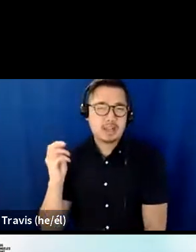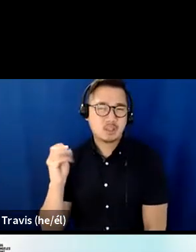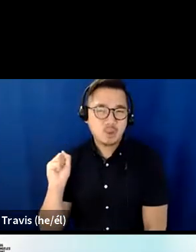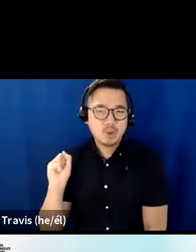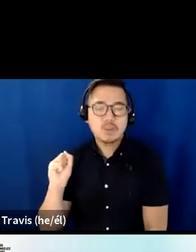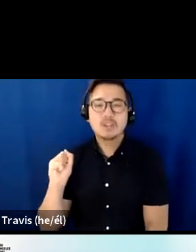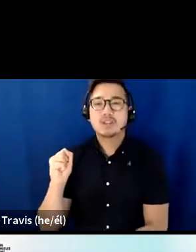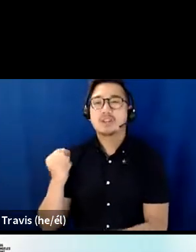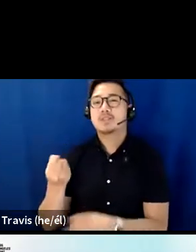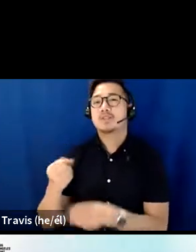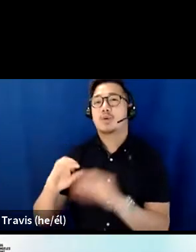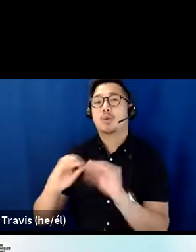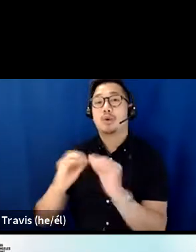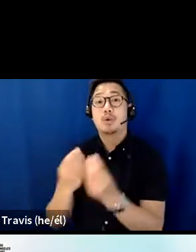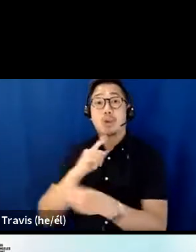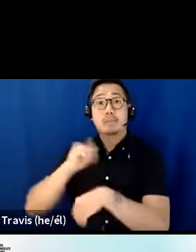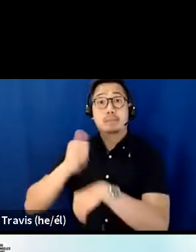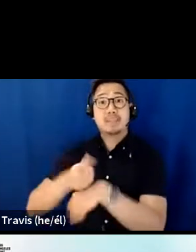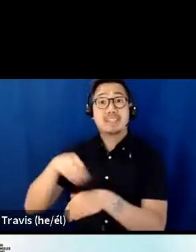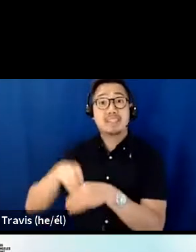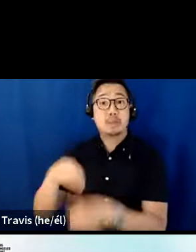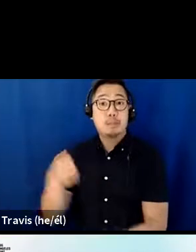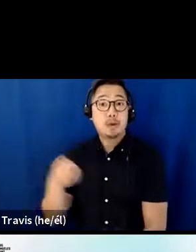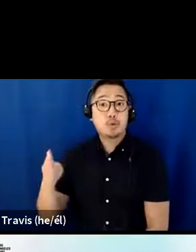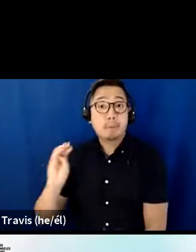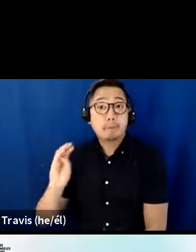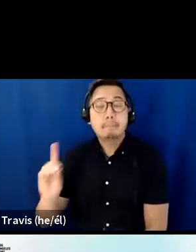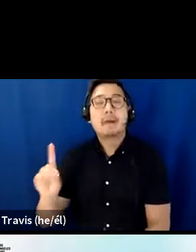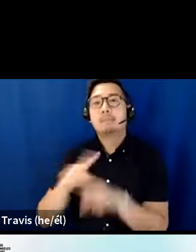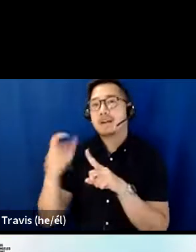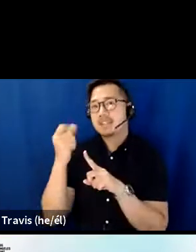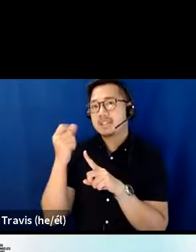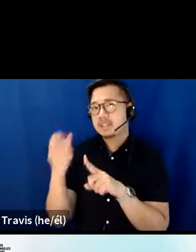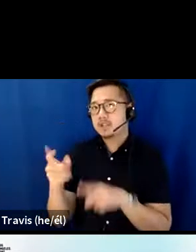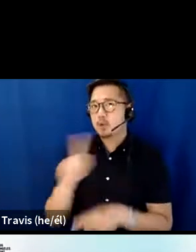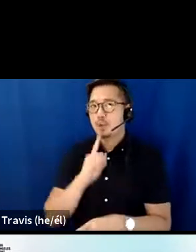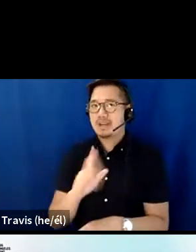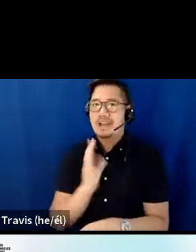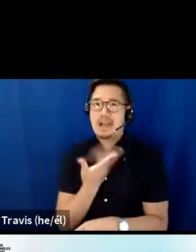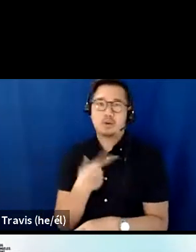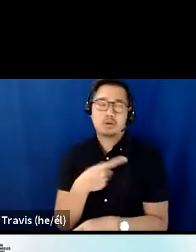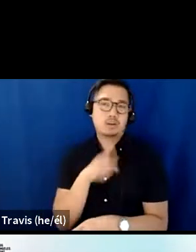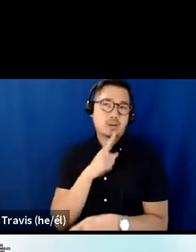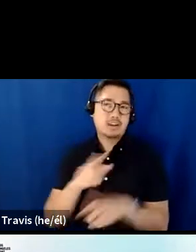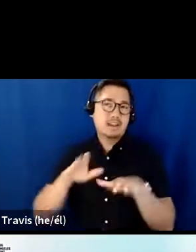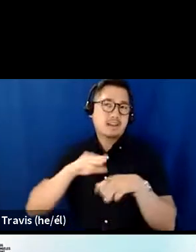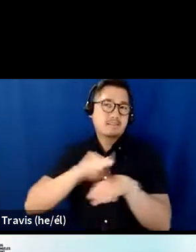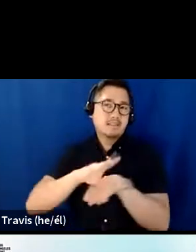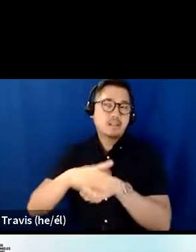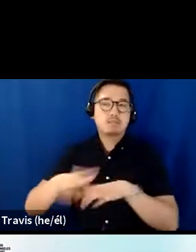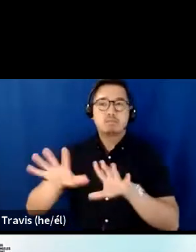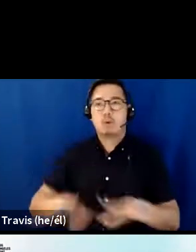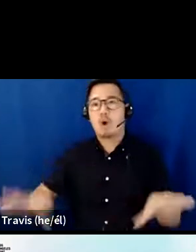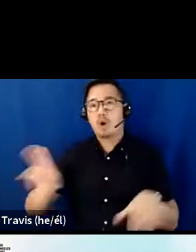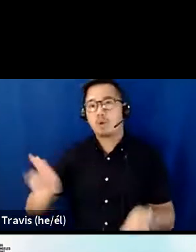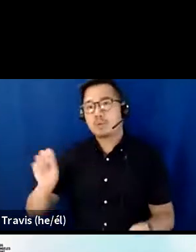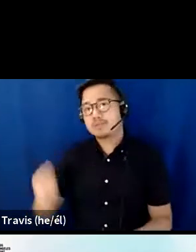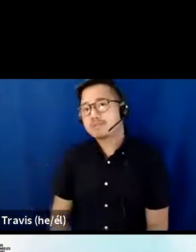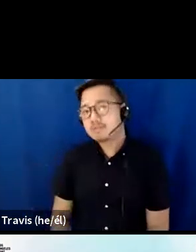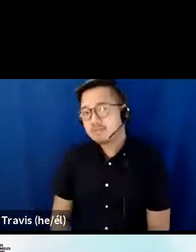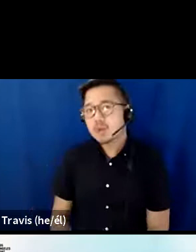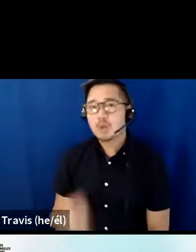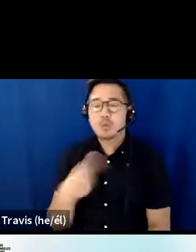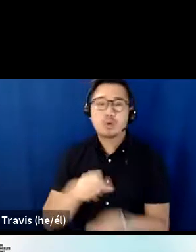is Baltimore-based, Baltimore, Maryland. However, we have a national reach. We have worked specifically with transmasculine folk on the entire